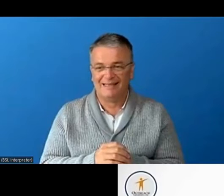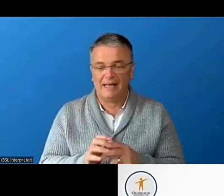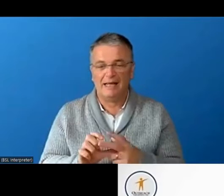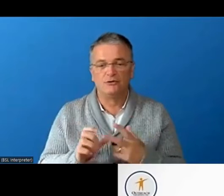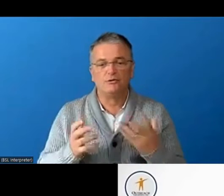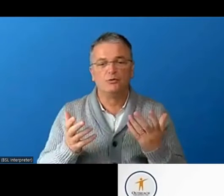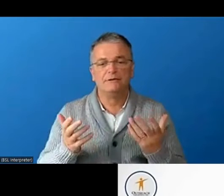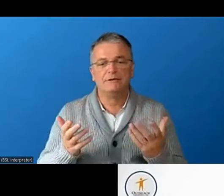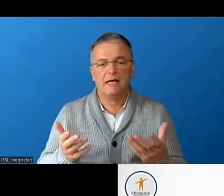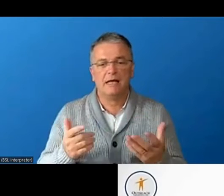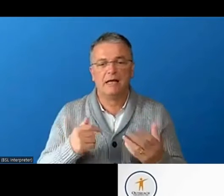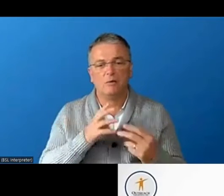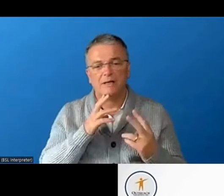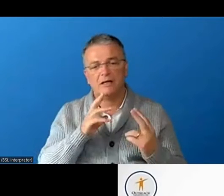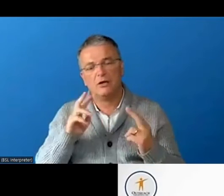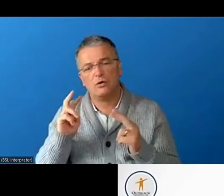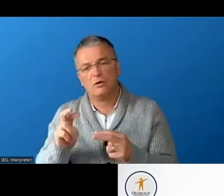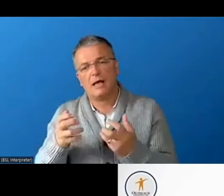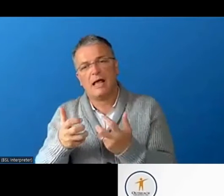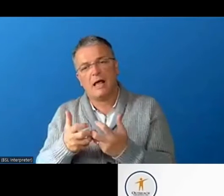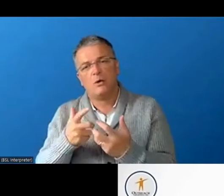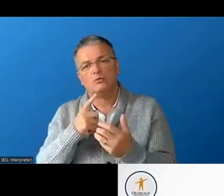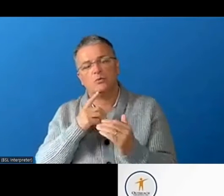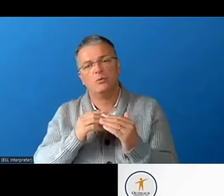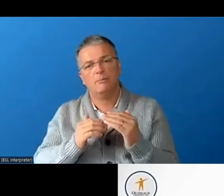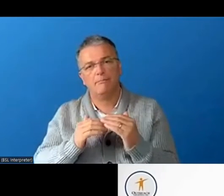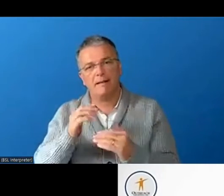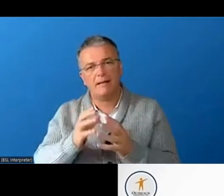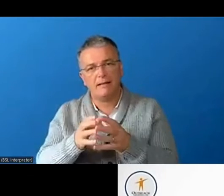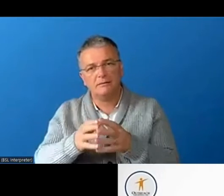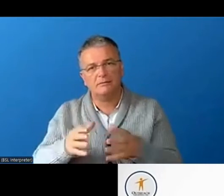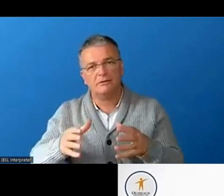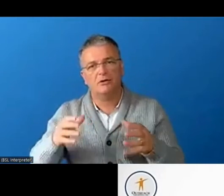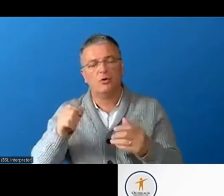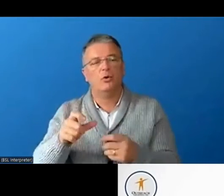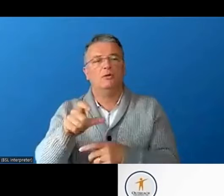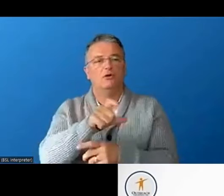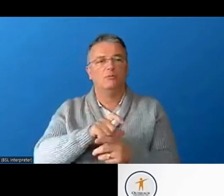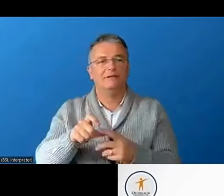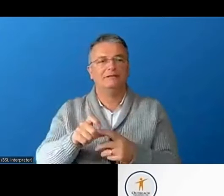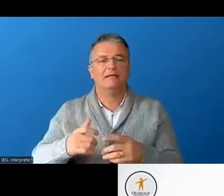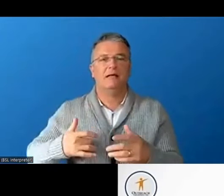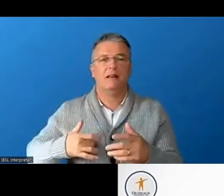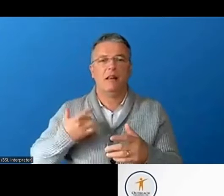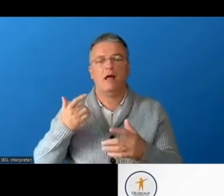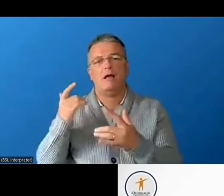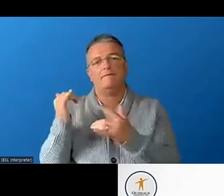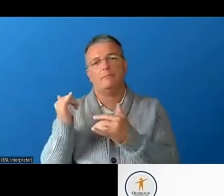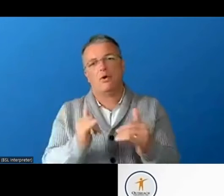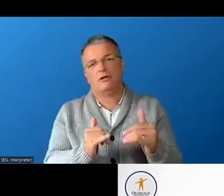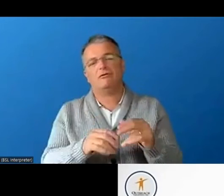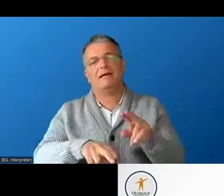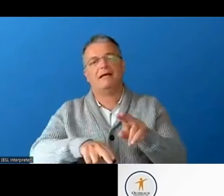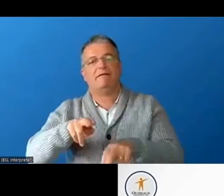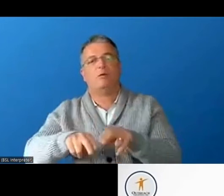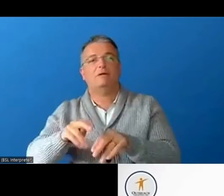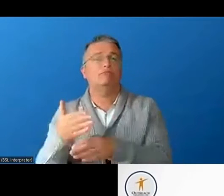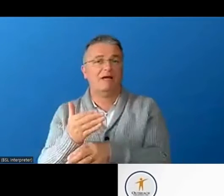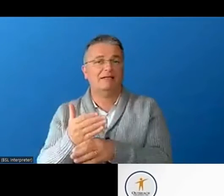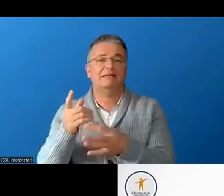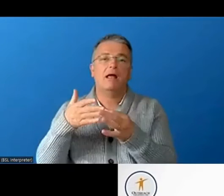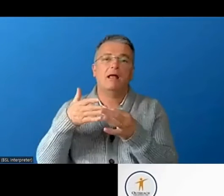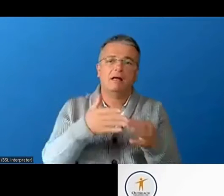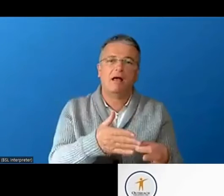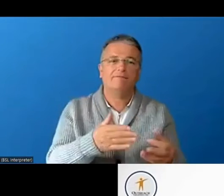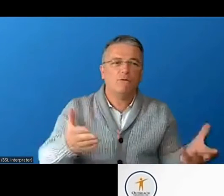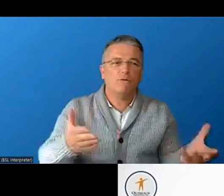Today we are looking at how to build your community-led monitoring and evaluation practice. There's a guide for facilitating